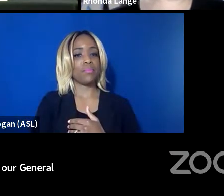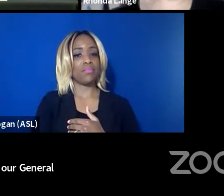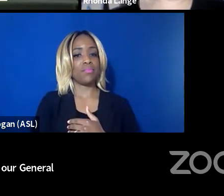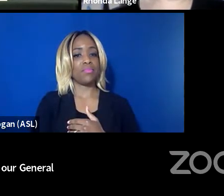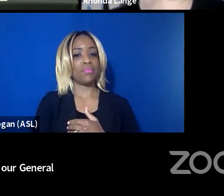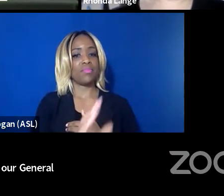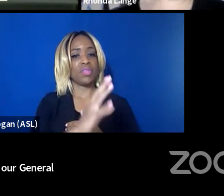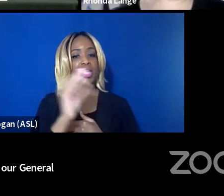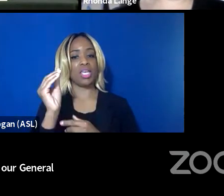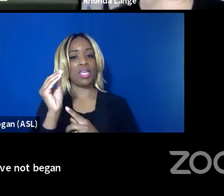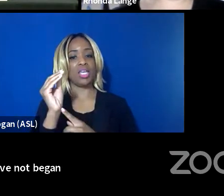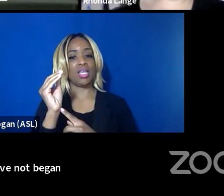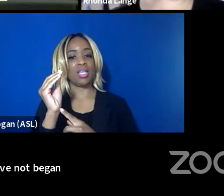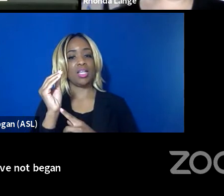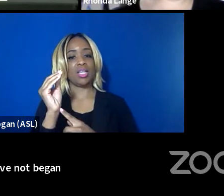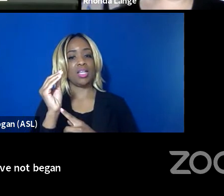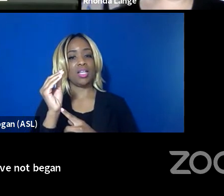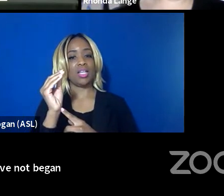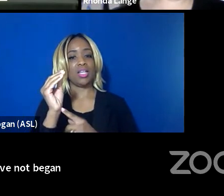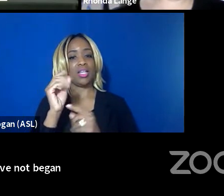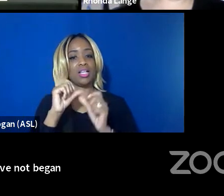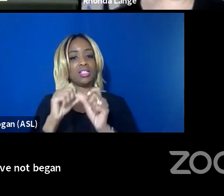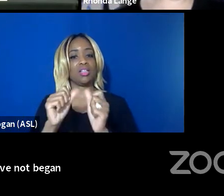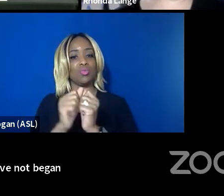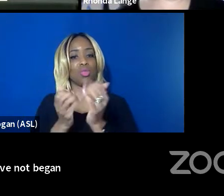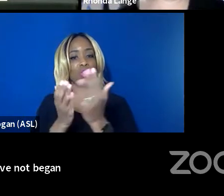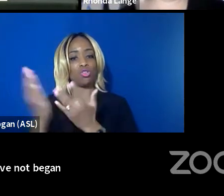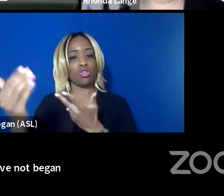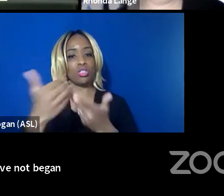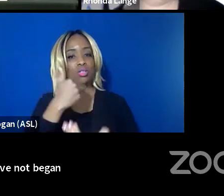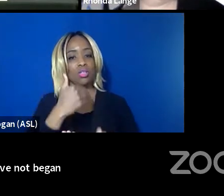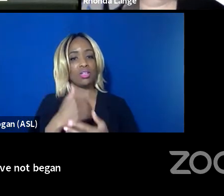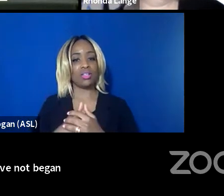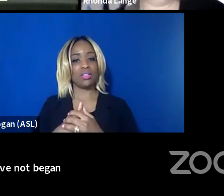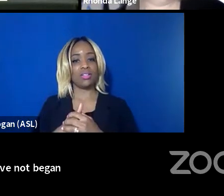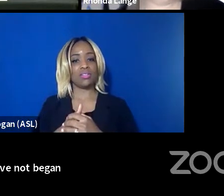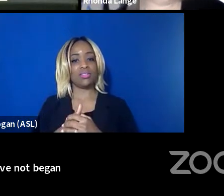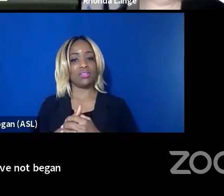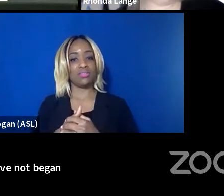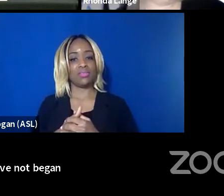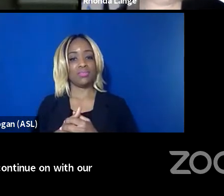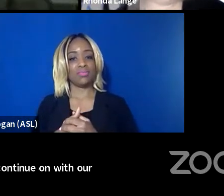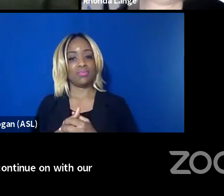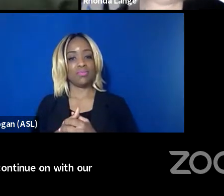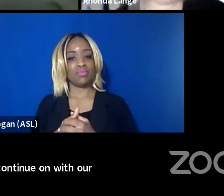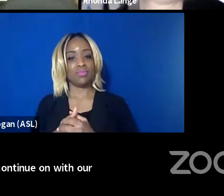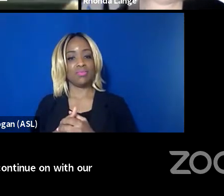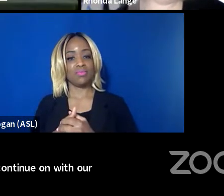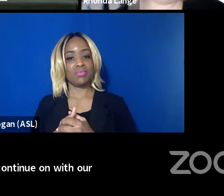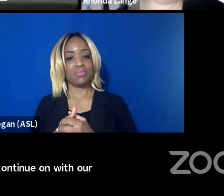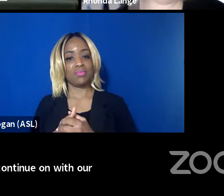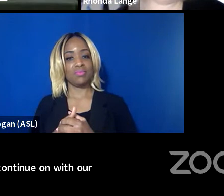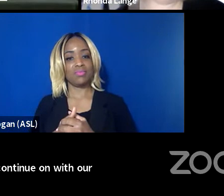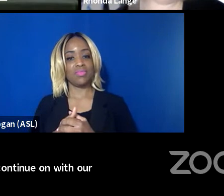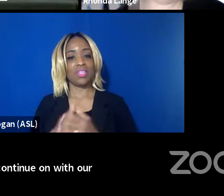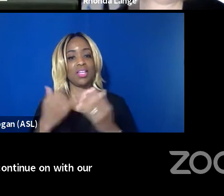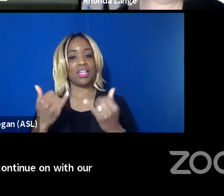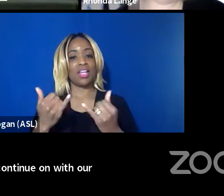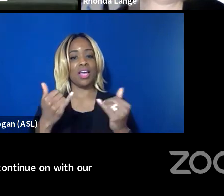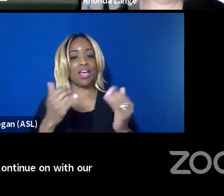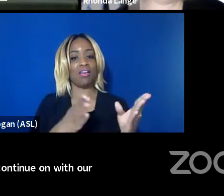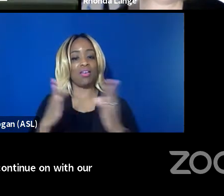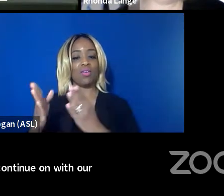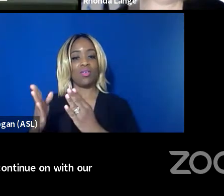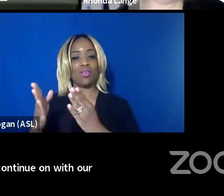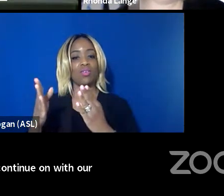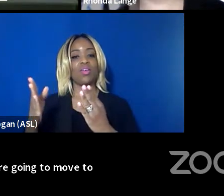And we will continue on with our transparency. At this time, we are going to move to our